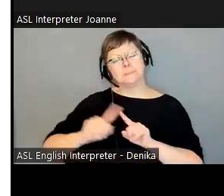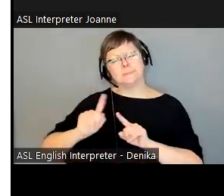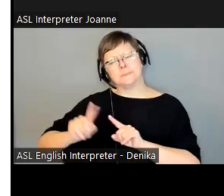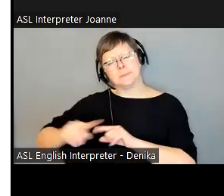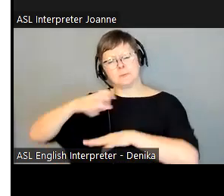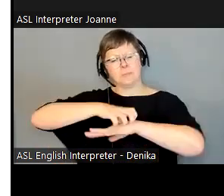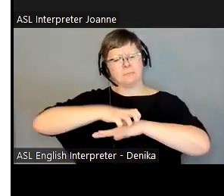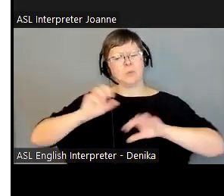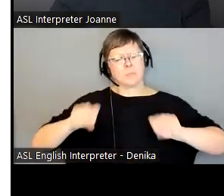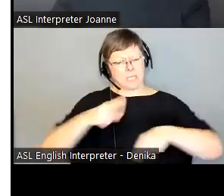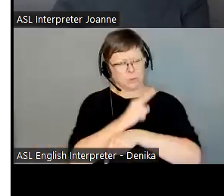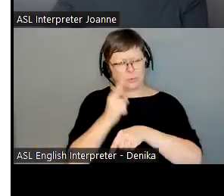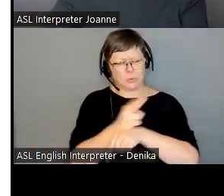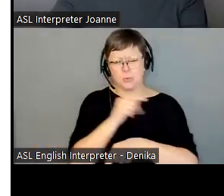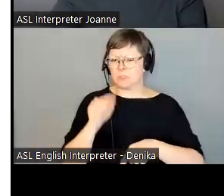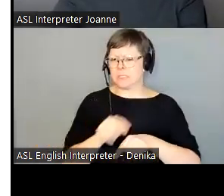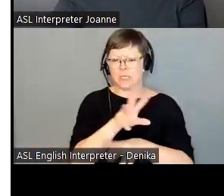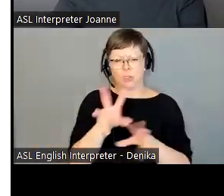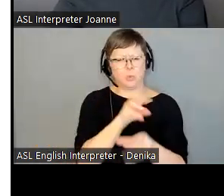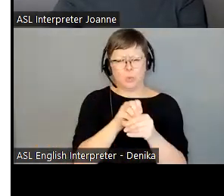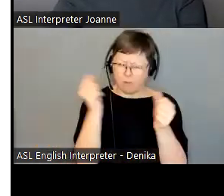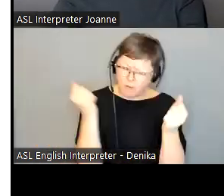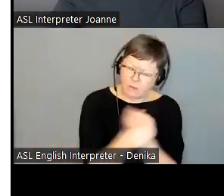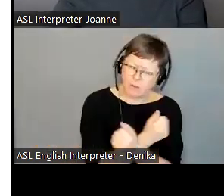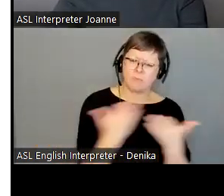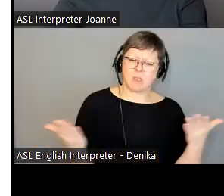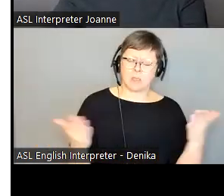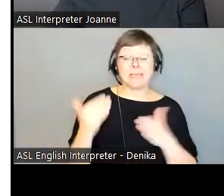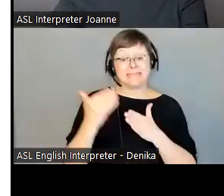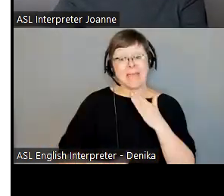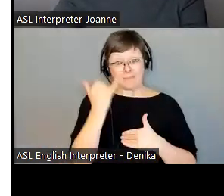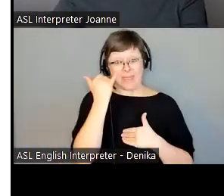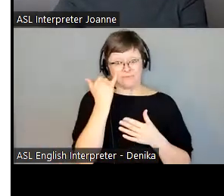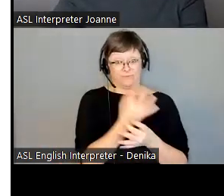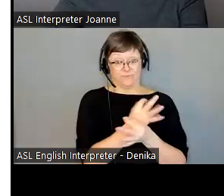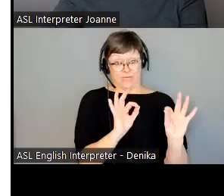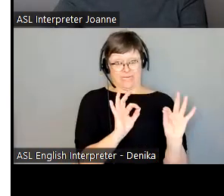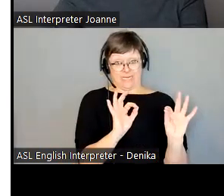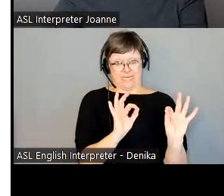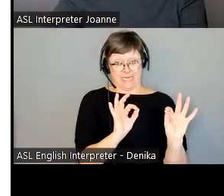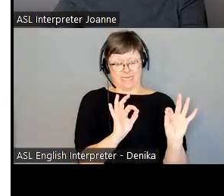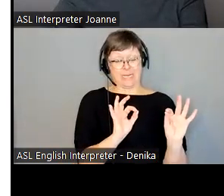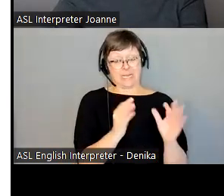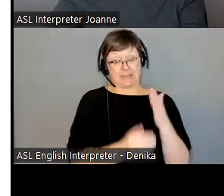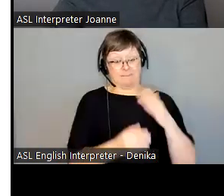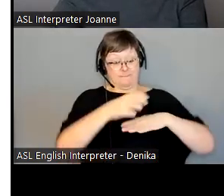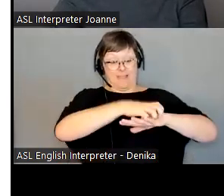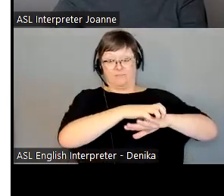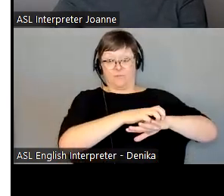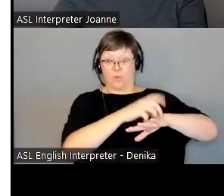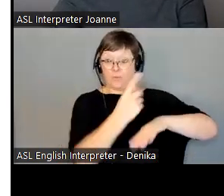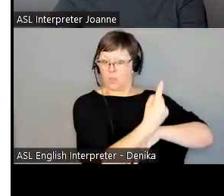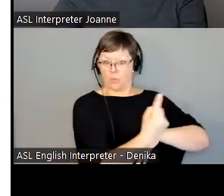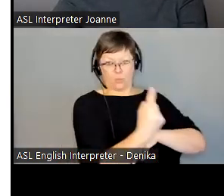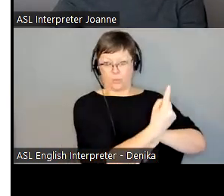that are all encompassing. Some platforms that are free are just single platform specific,